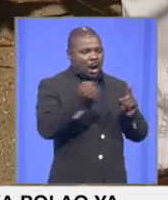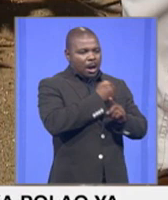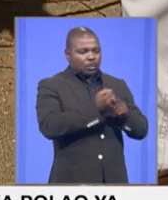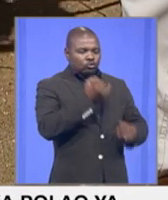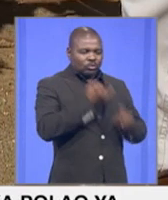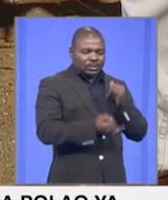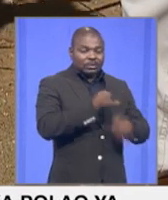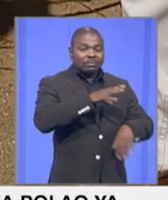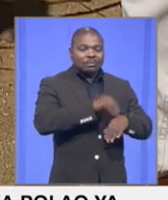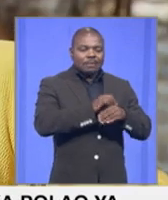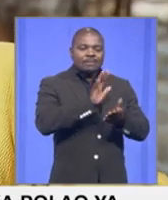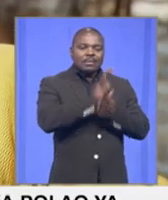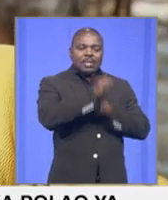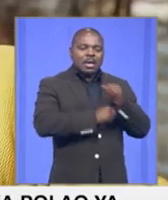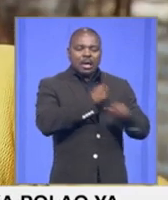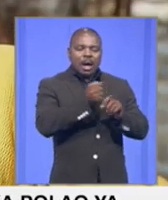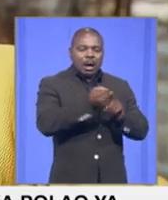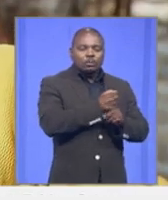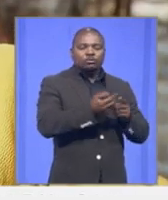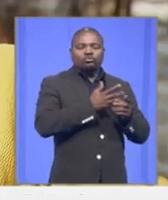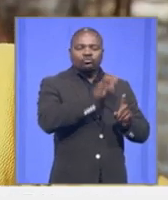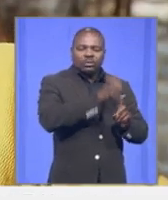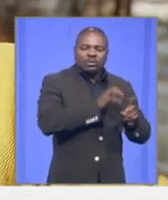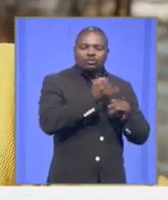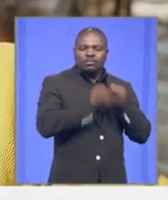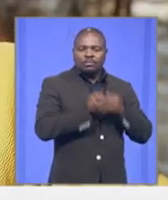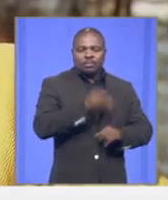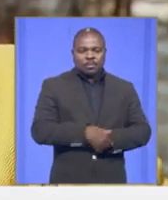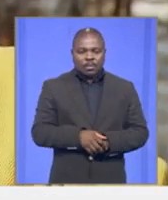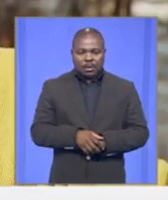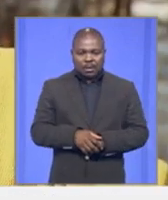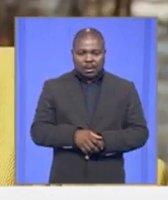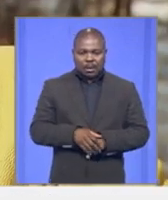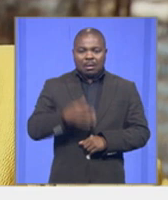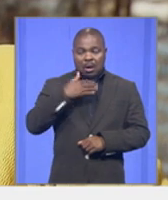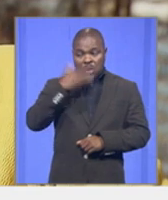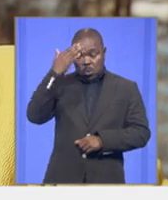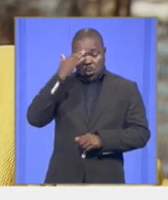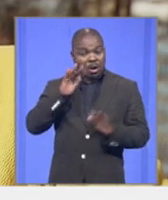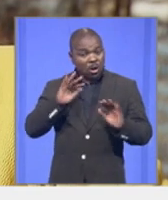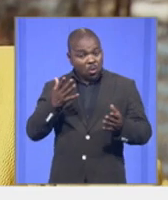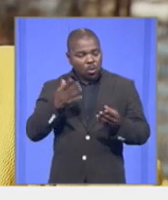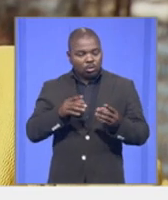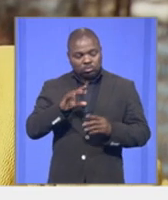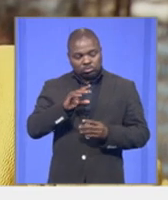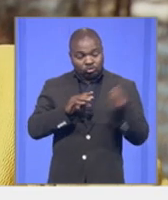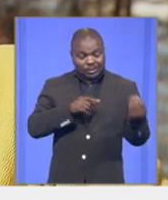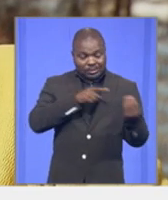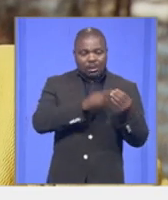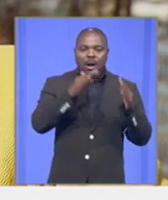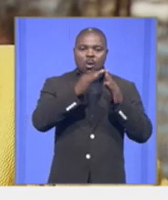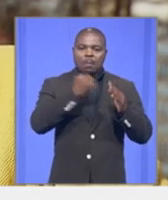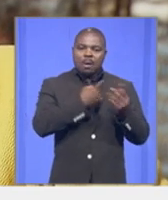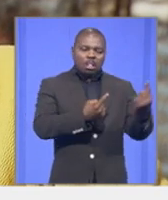di 15. I only know because the child came to my house one night, and